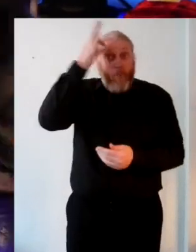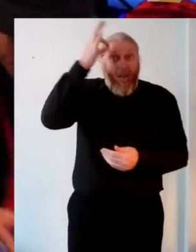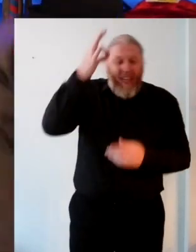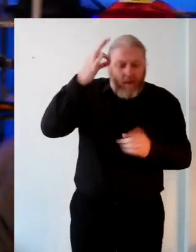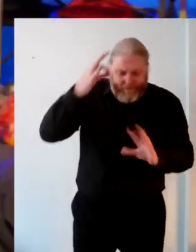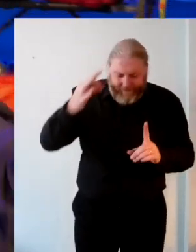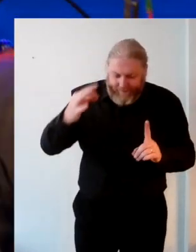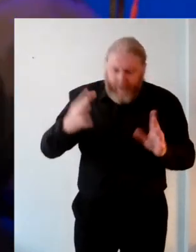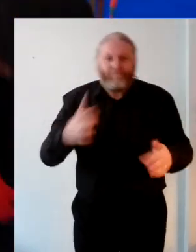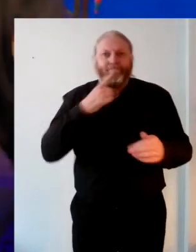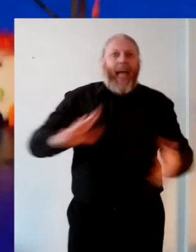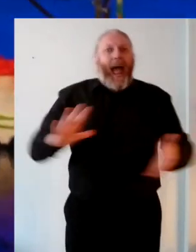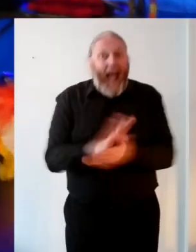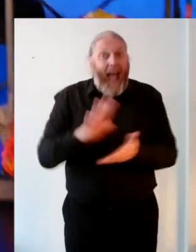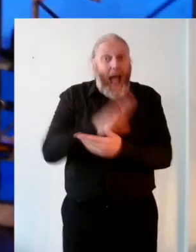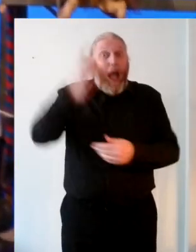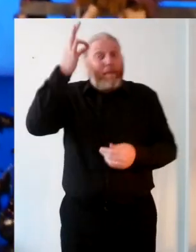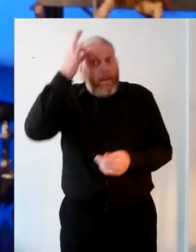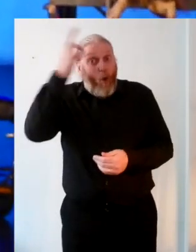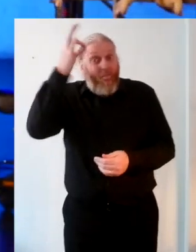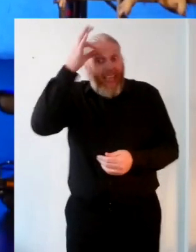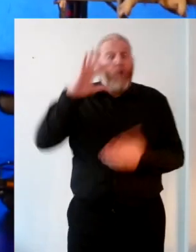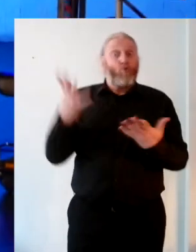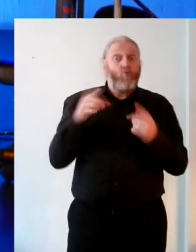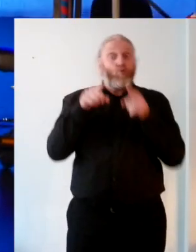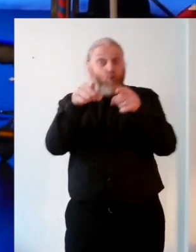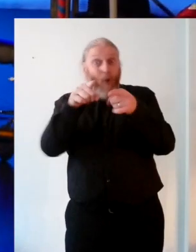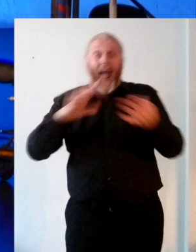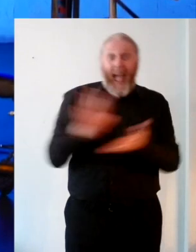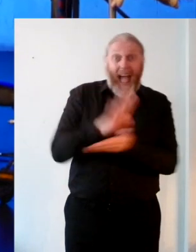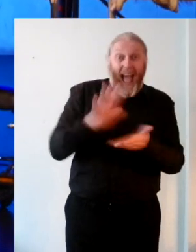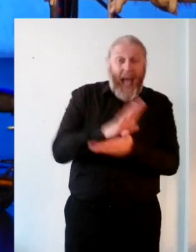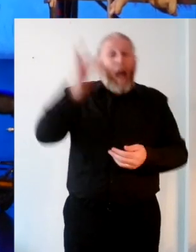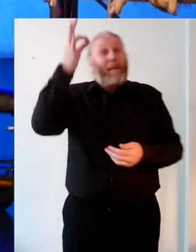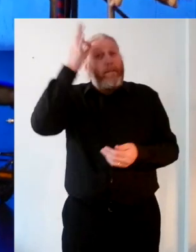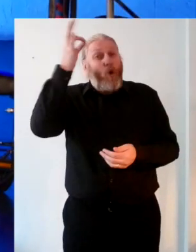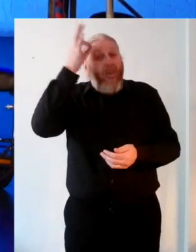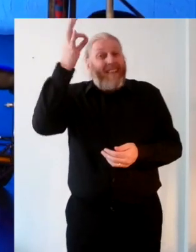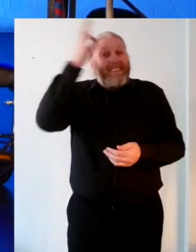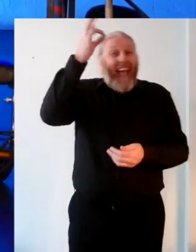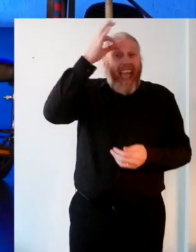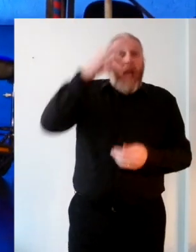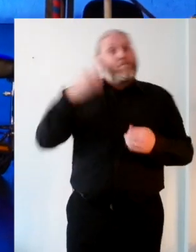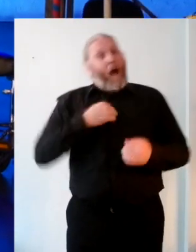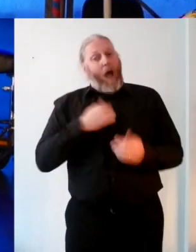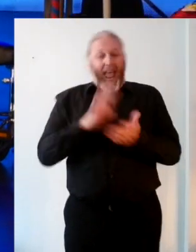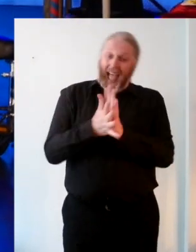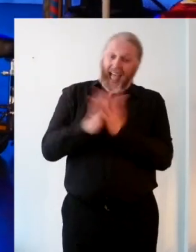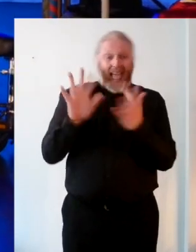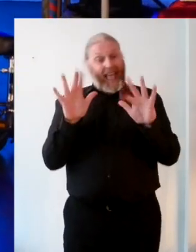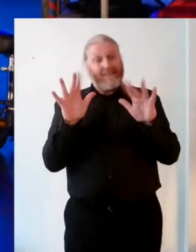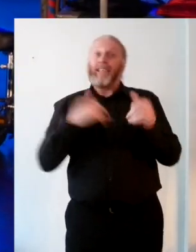no. Happy birthday to you. Happy birthday, dear